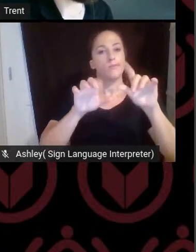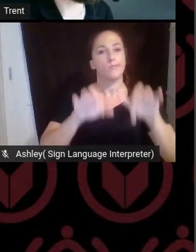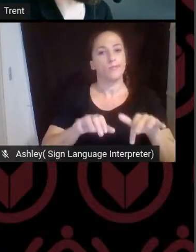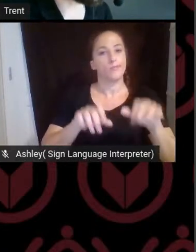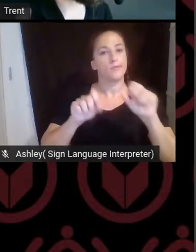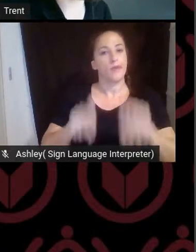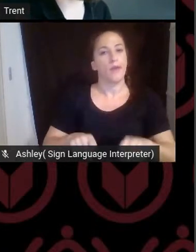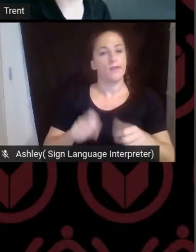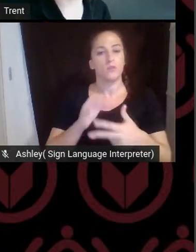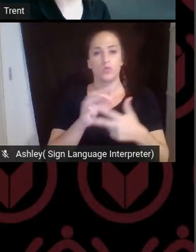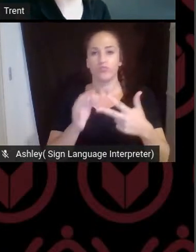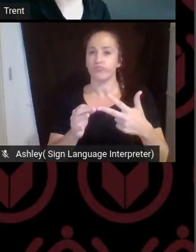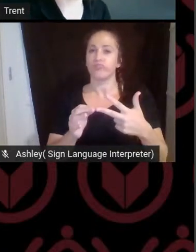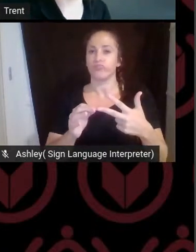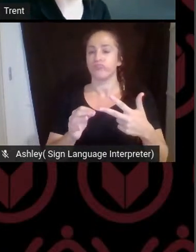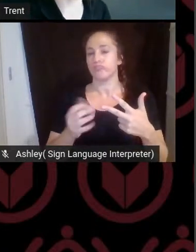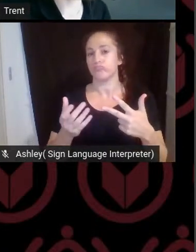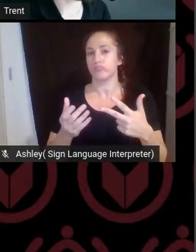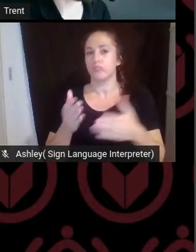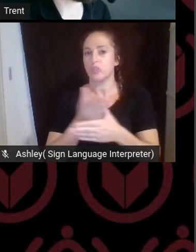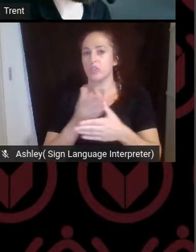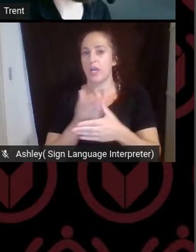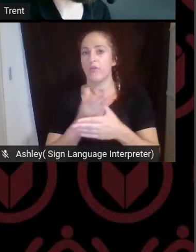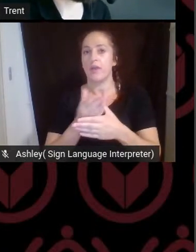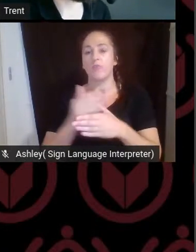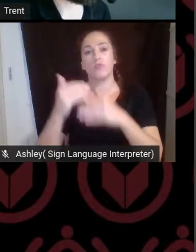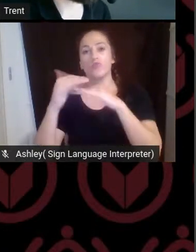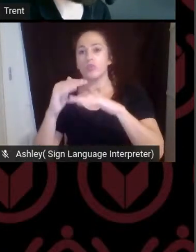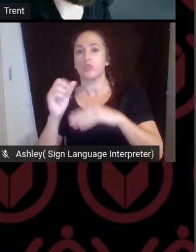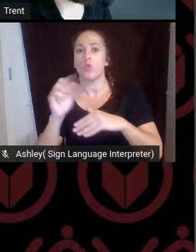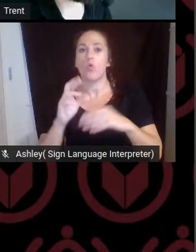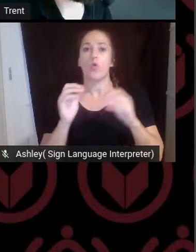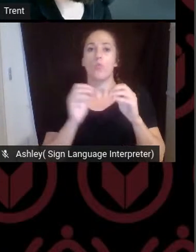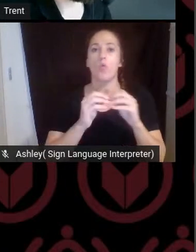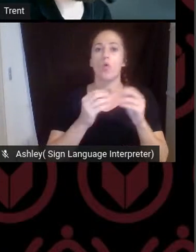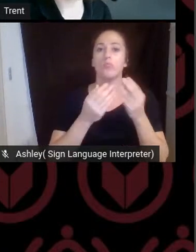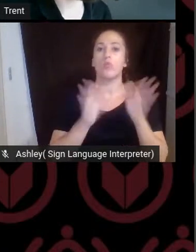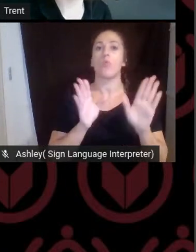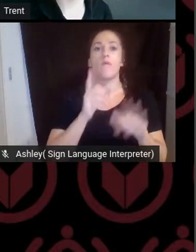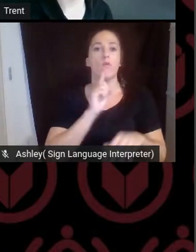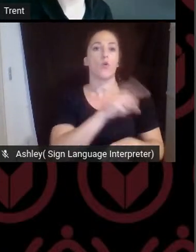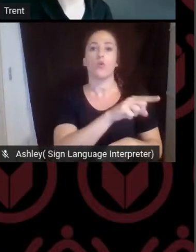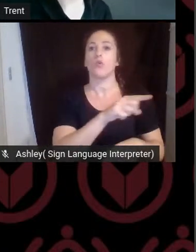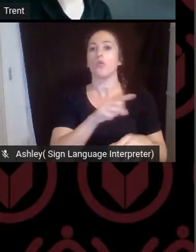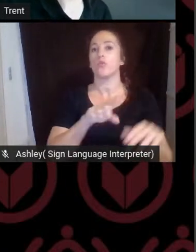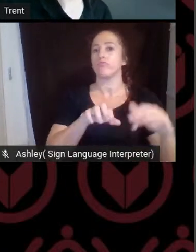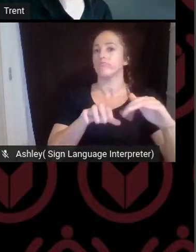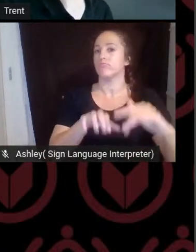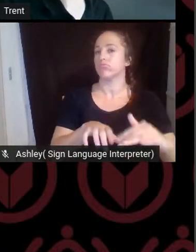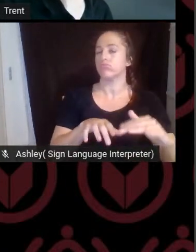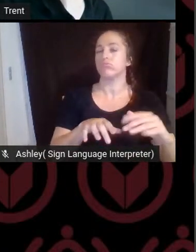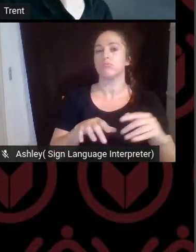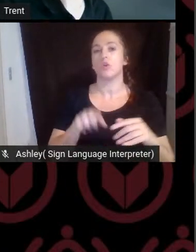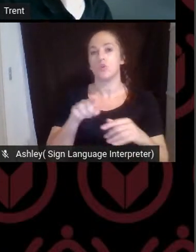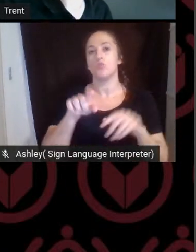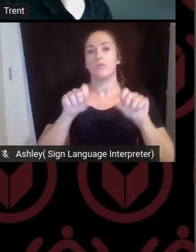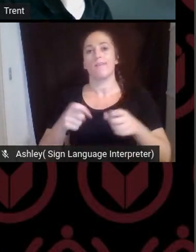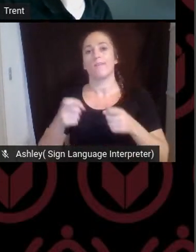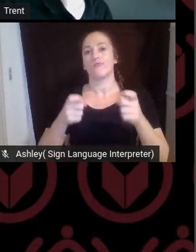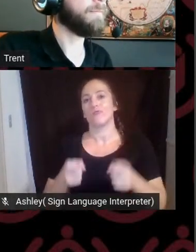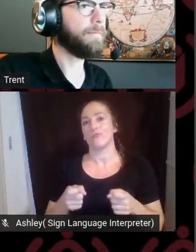ideas, we're going to talk about the sharing permissions in all files for your Google Drive.